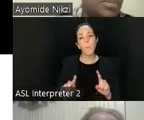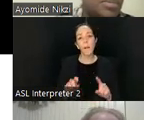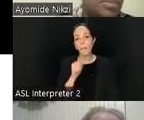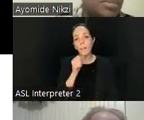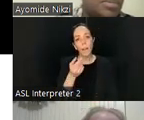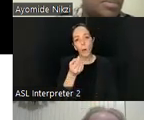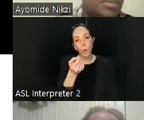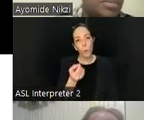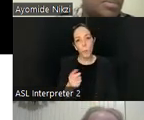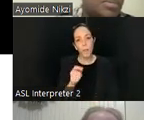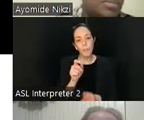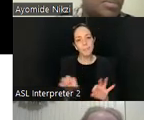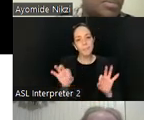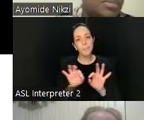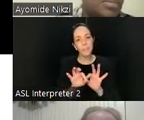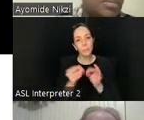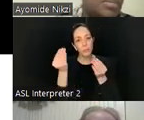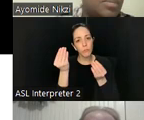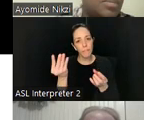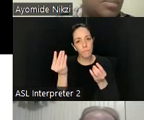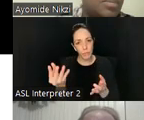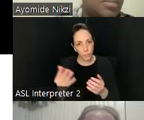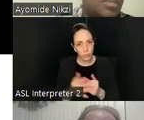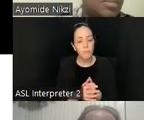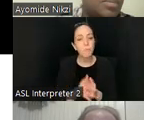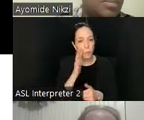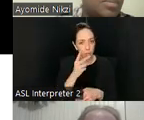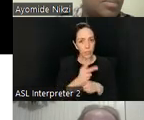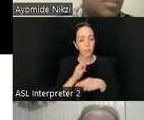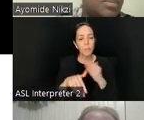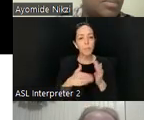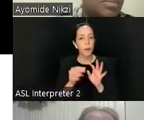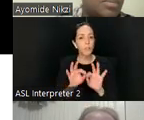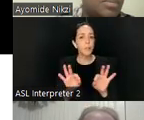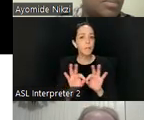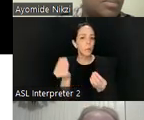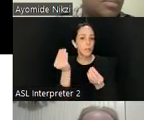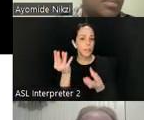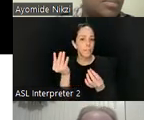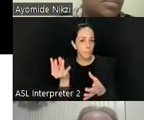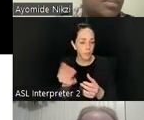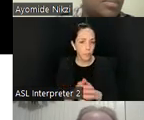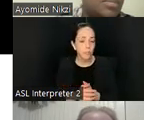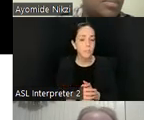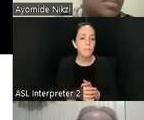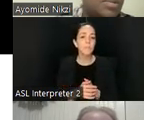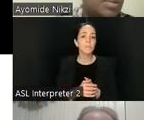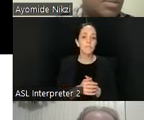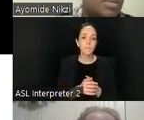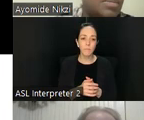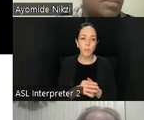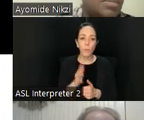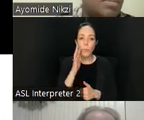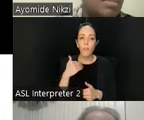When appropriate, communication shall follow best practice in inclusive writing, which can be referenced in the Office of Equity